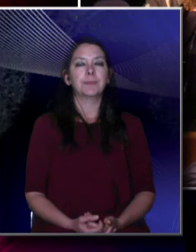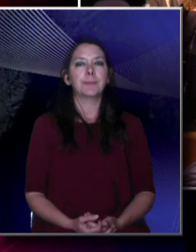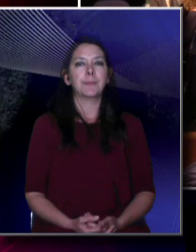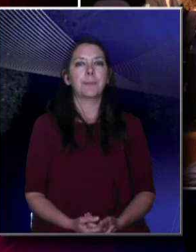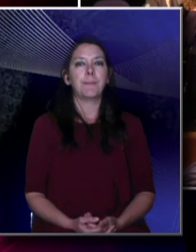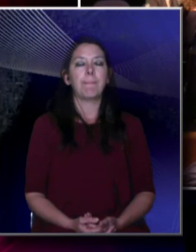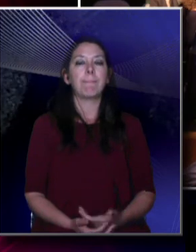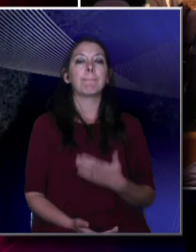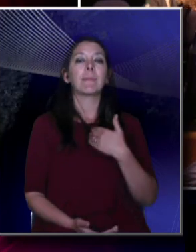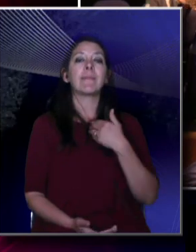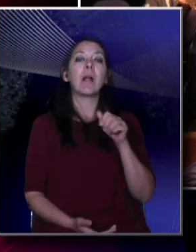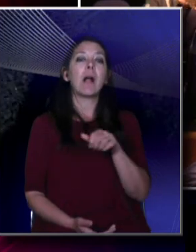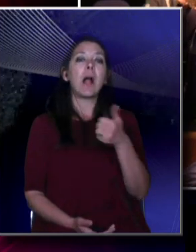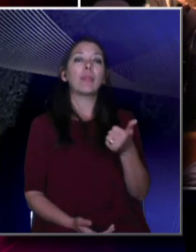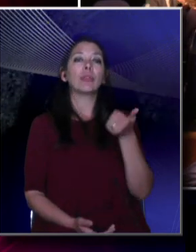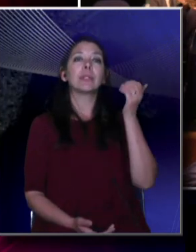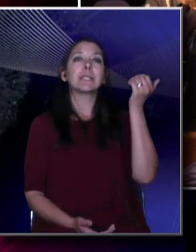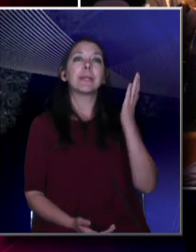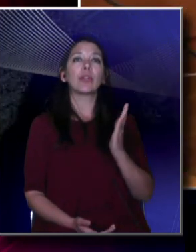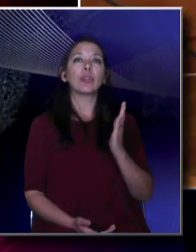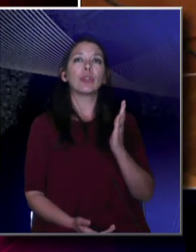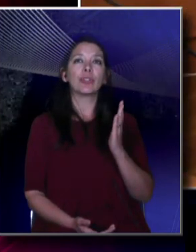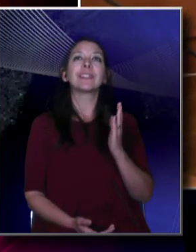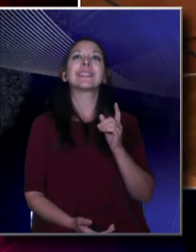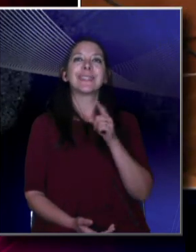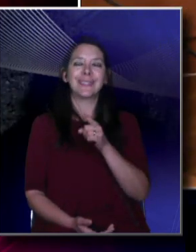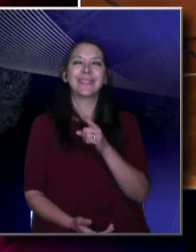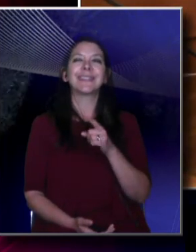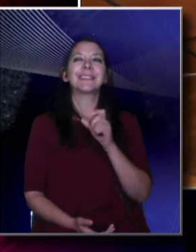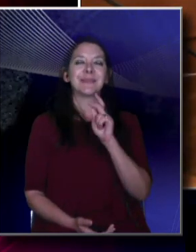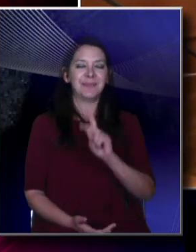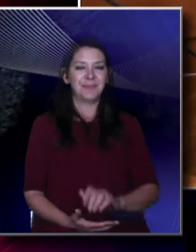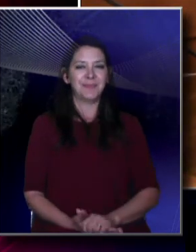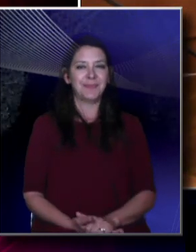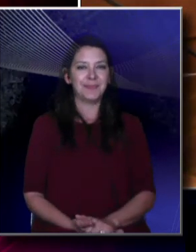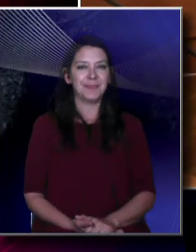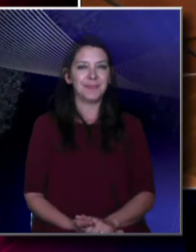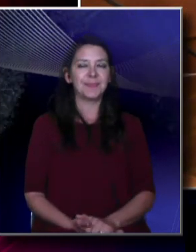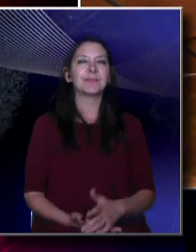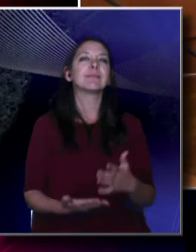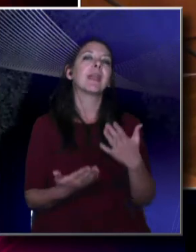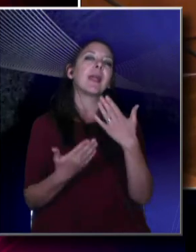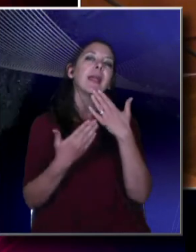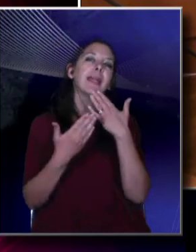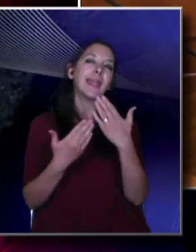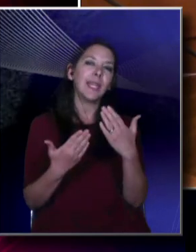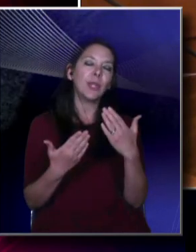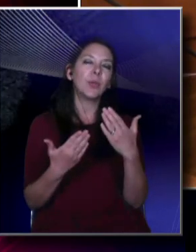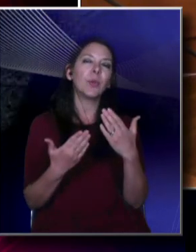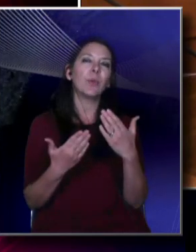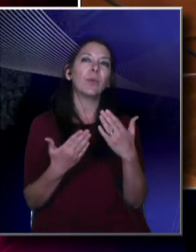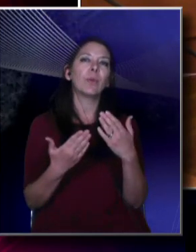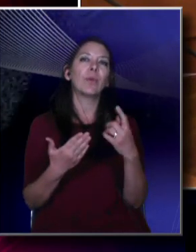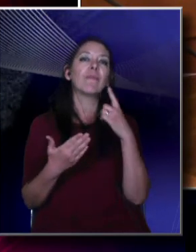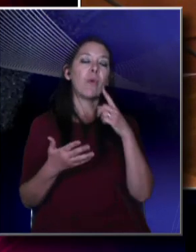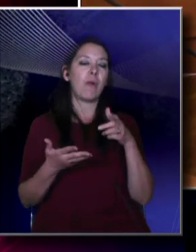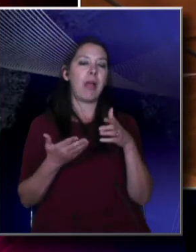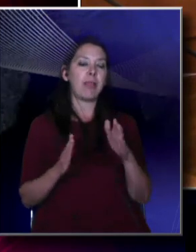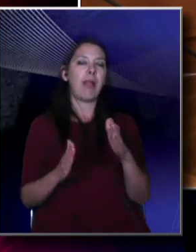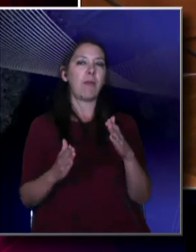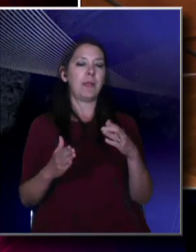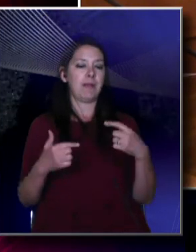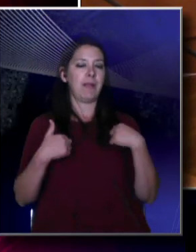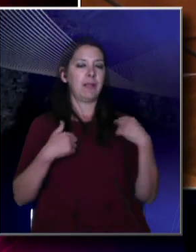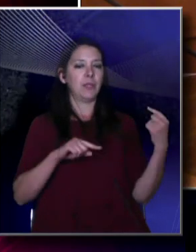Is there a second speaker? Oh, I'm sorry, I didn't see it. Thank you so much for allowing us